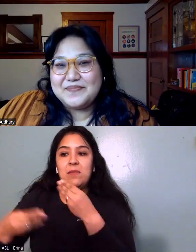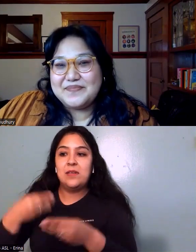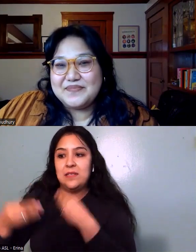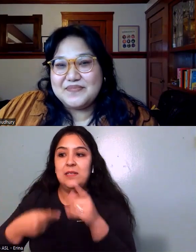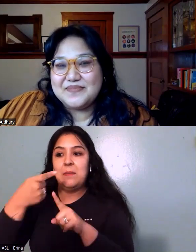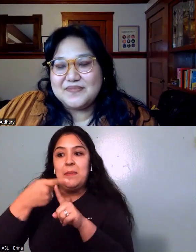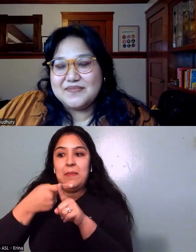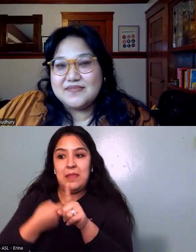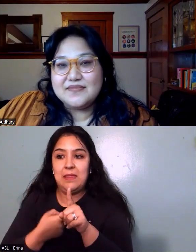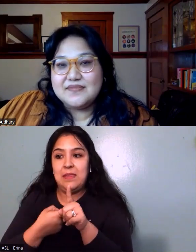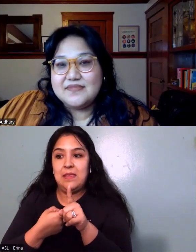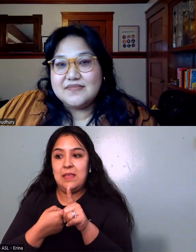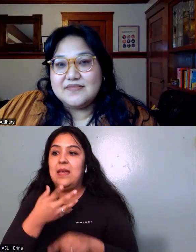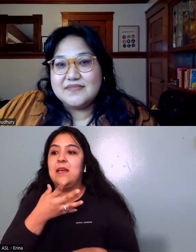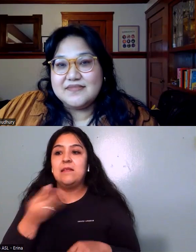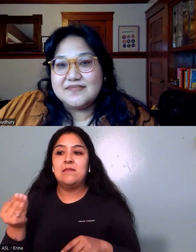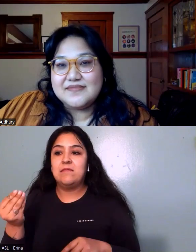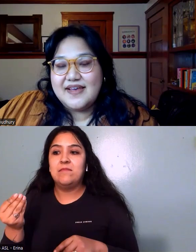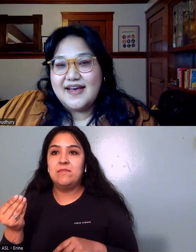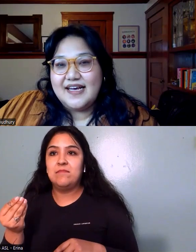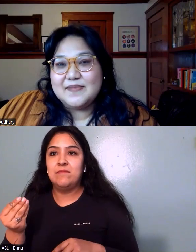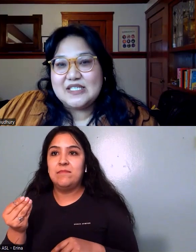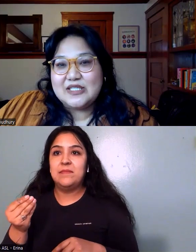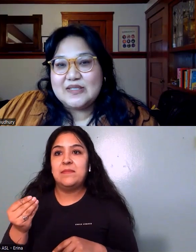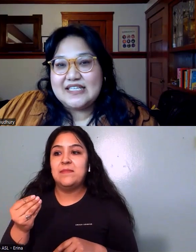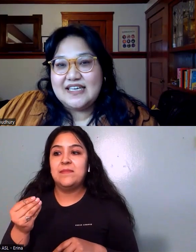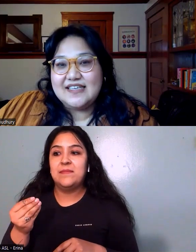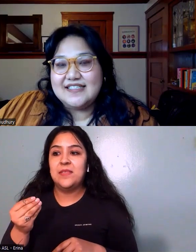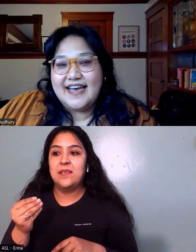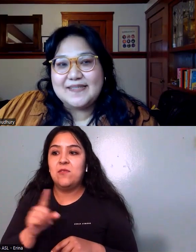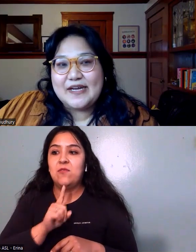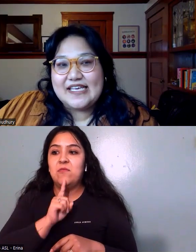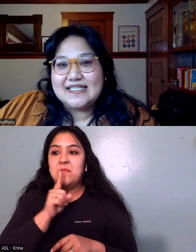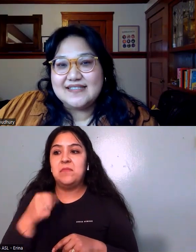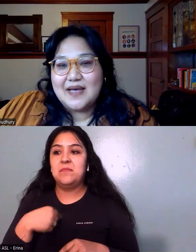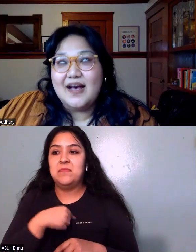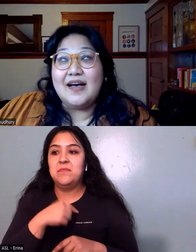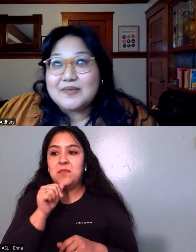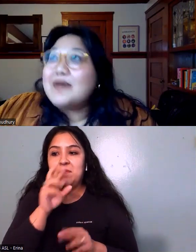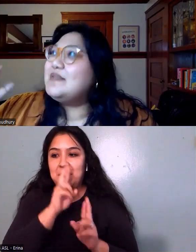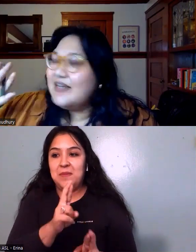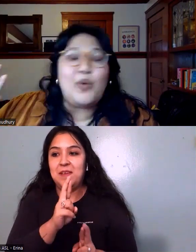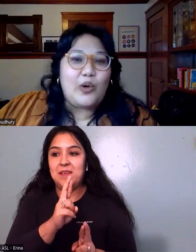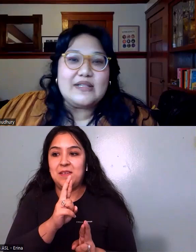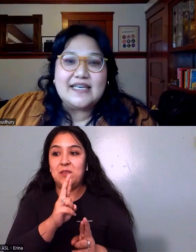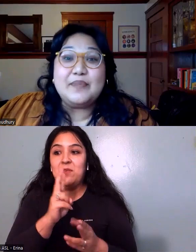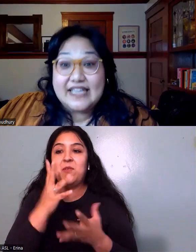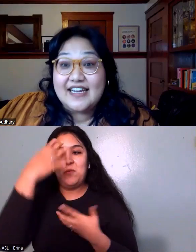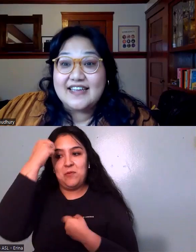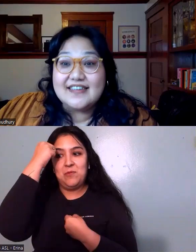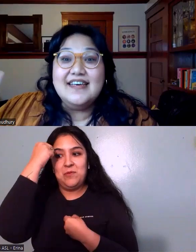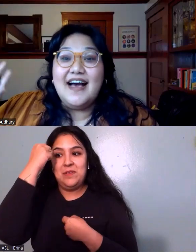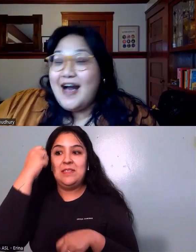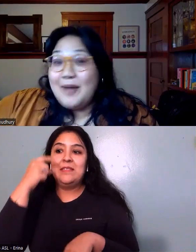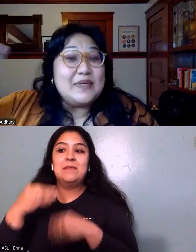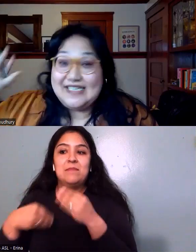way, because we don't respect colonial time. Absolutely. Diaspora is a temporally